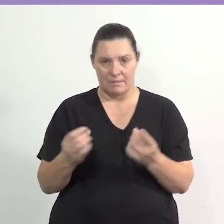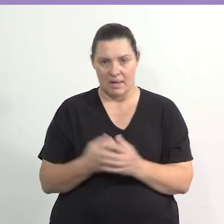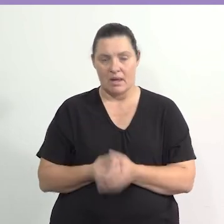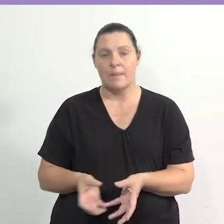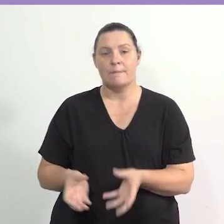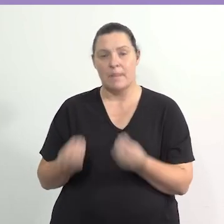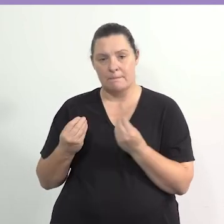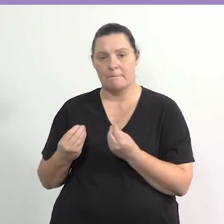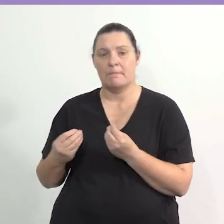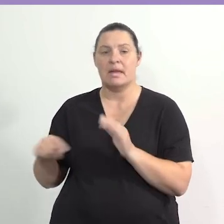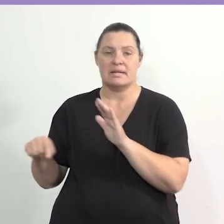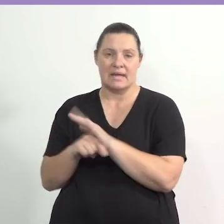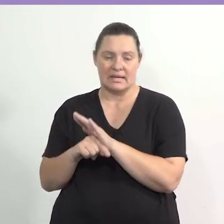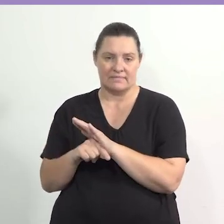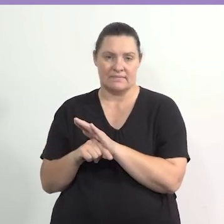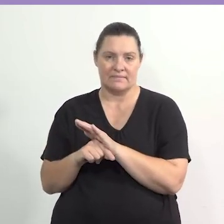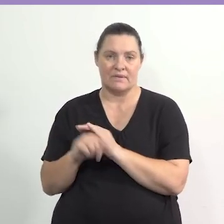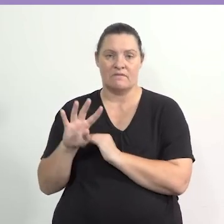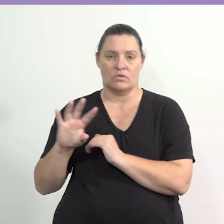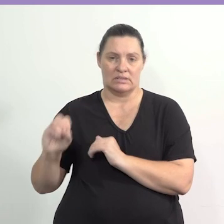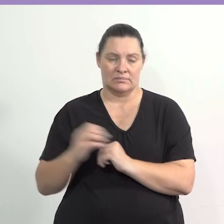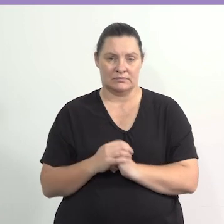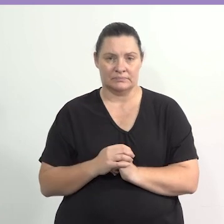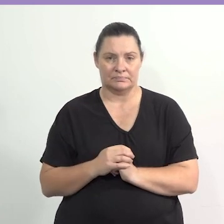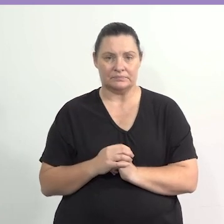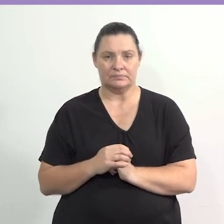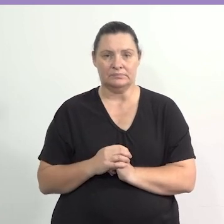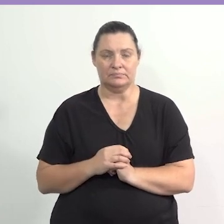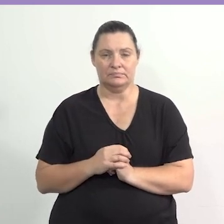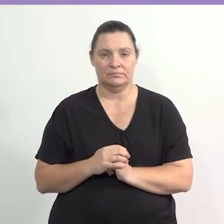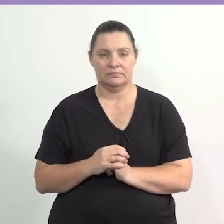number, which will give me a negative 40.